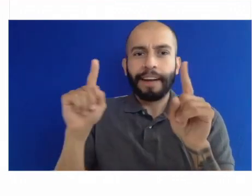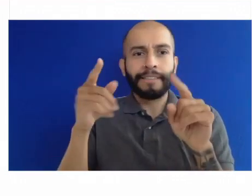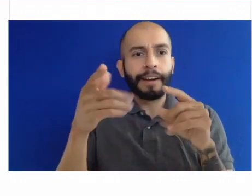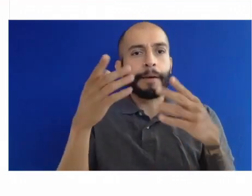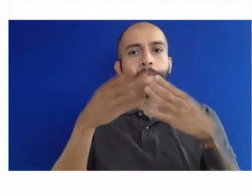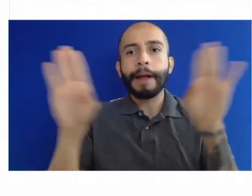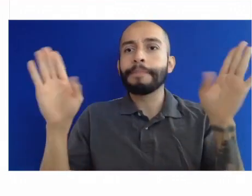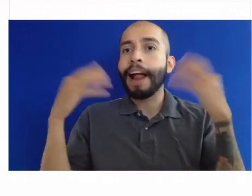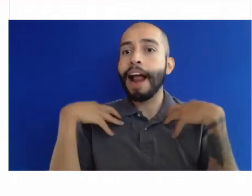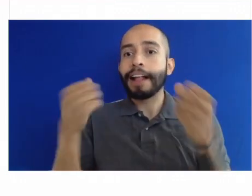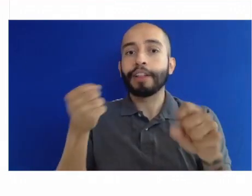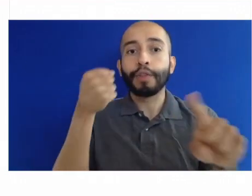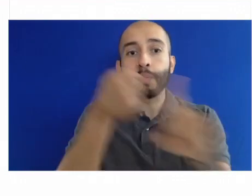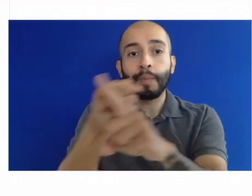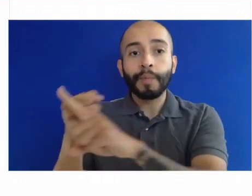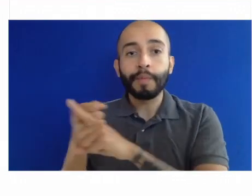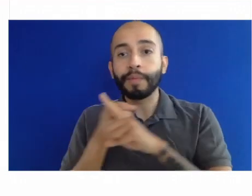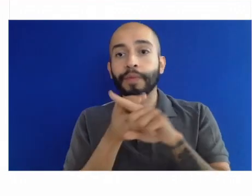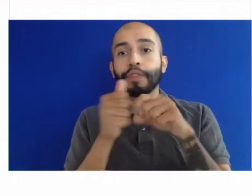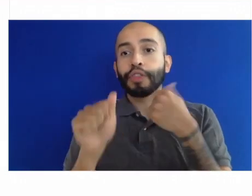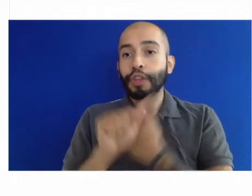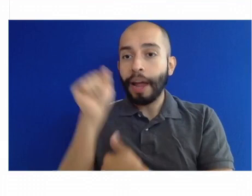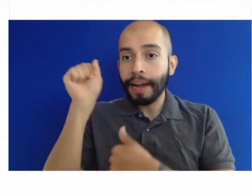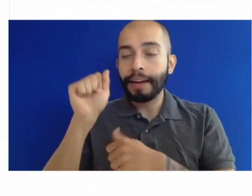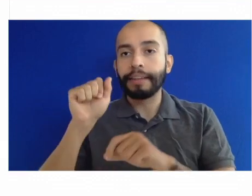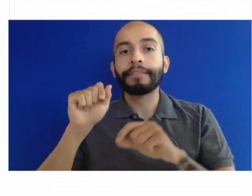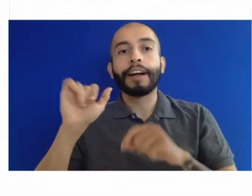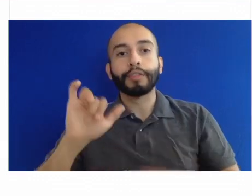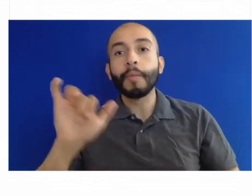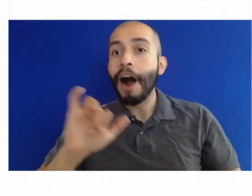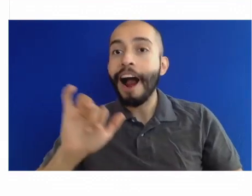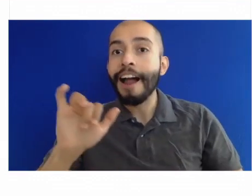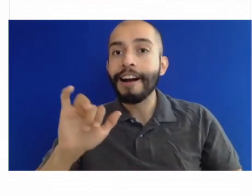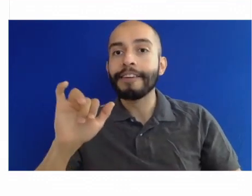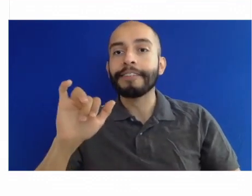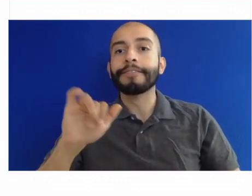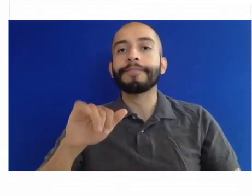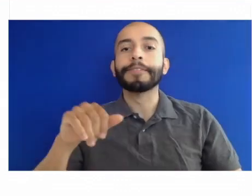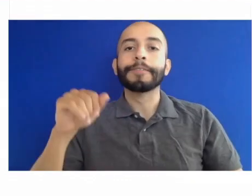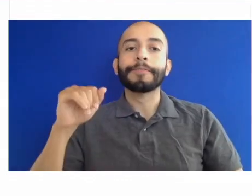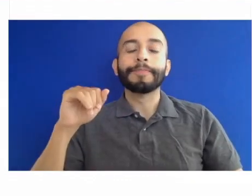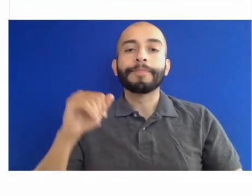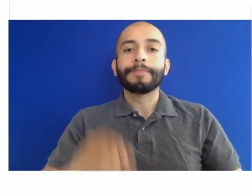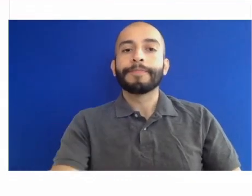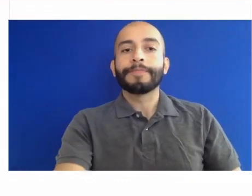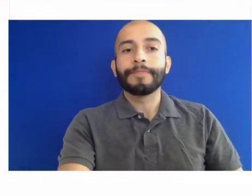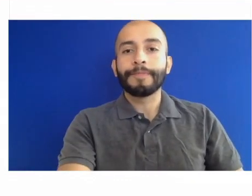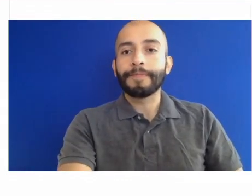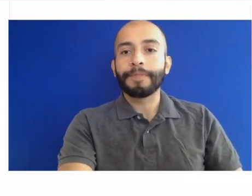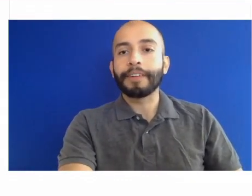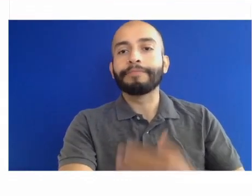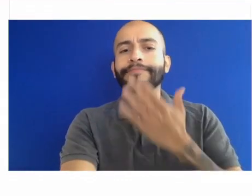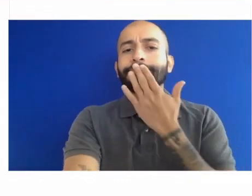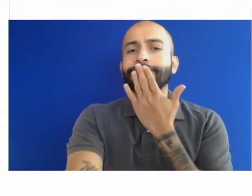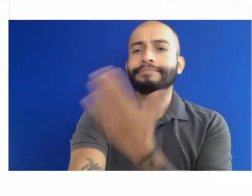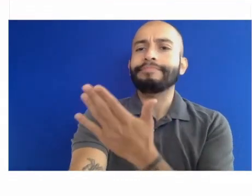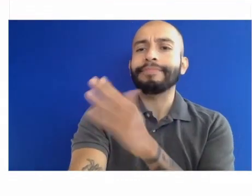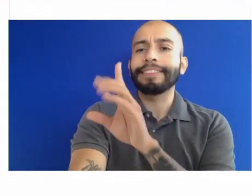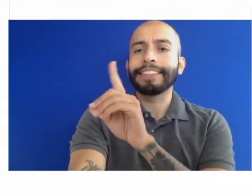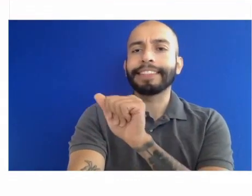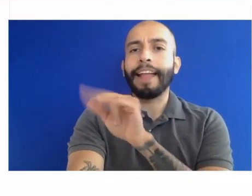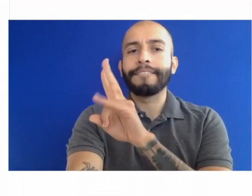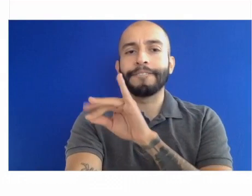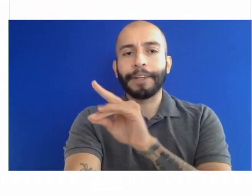Thank you, Wilma. David? So I would just add that we're at a point now where there are opportunities